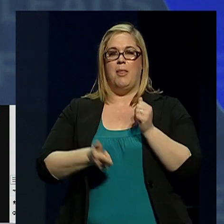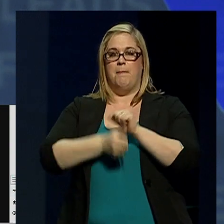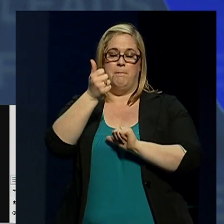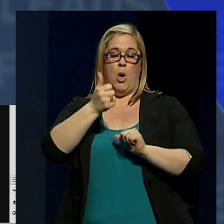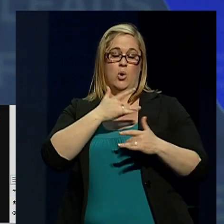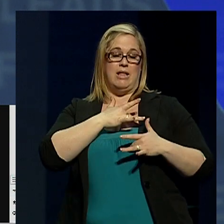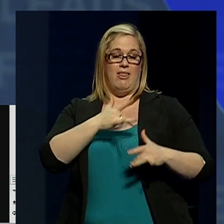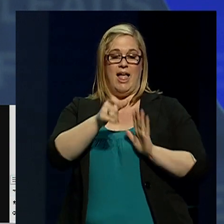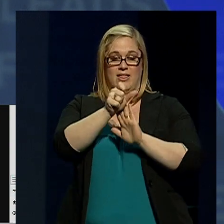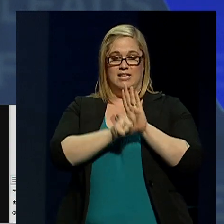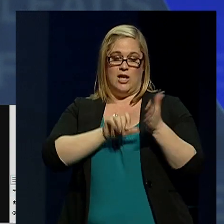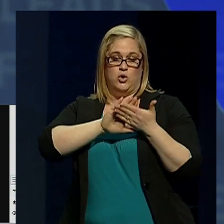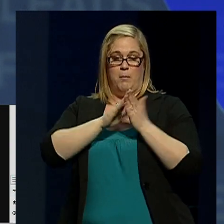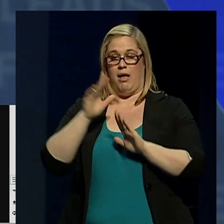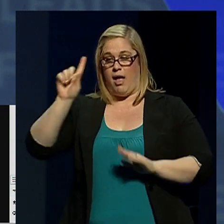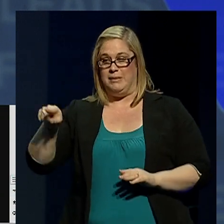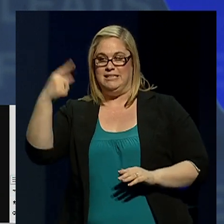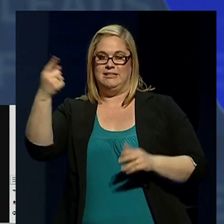single payer,